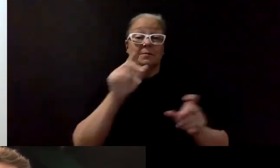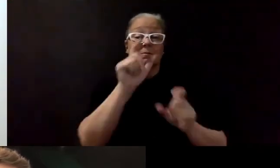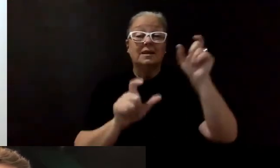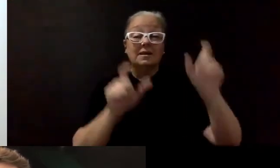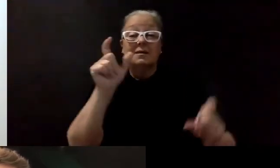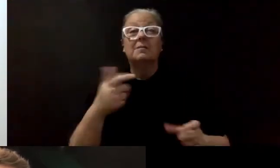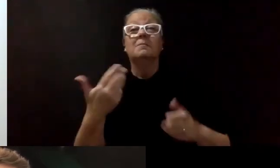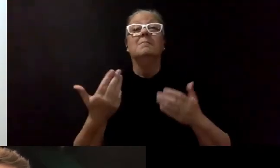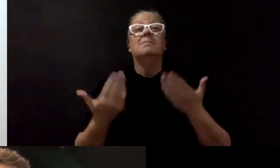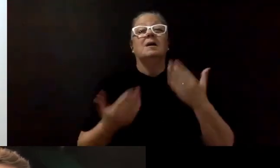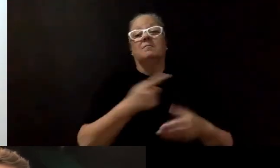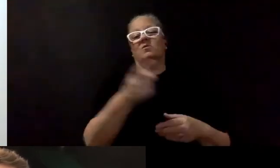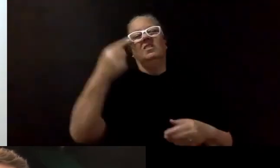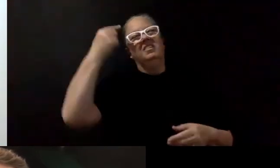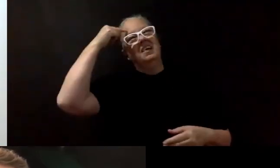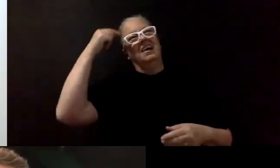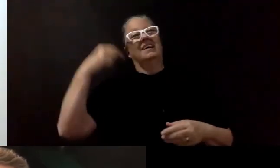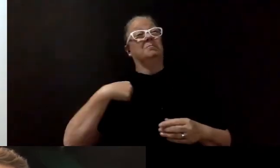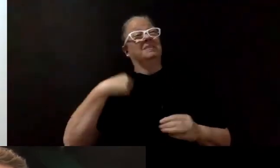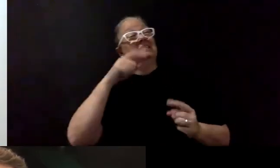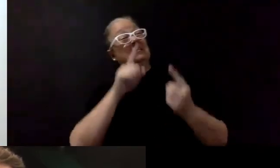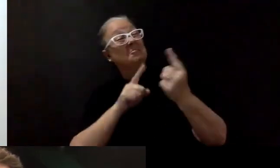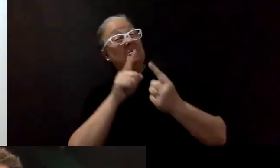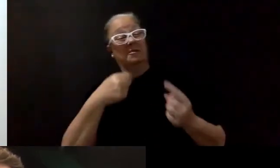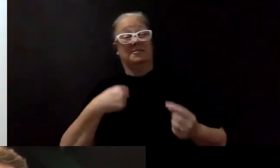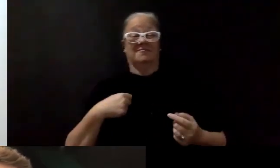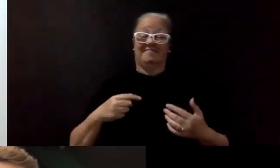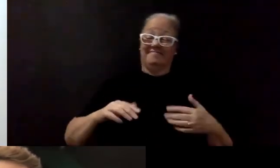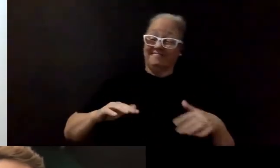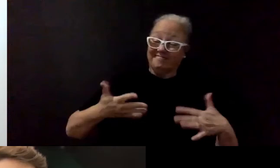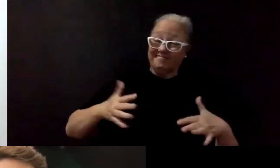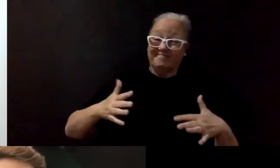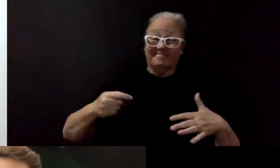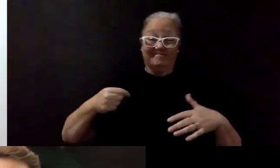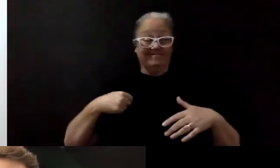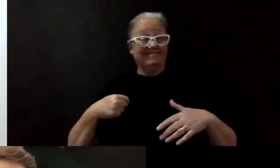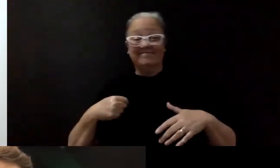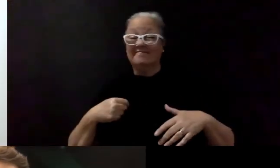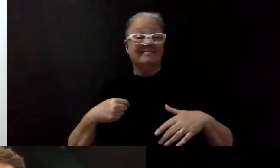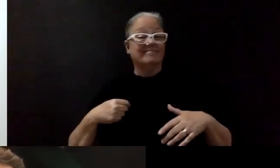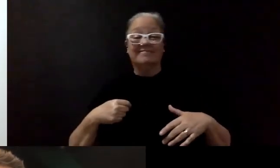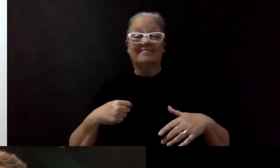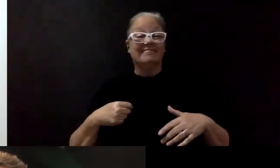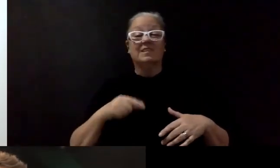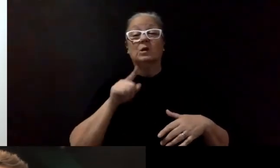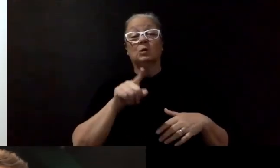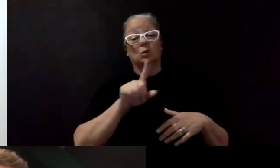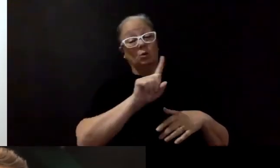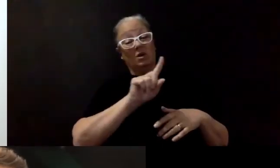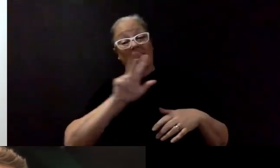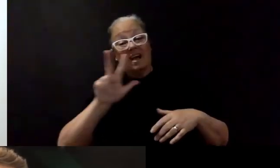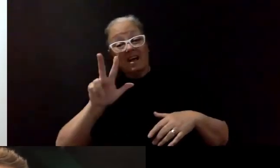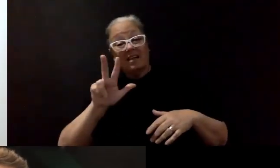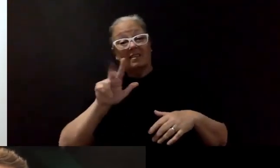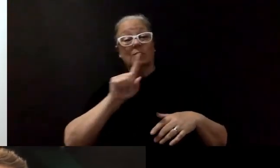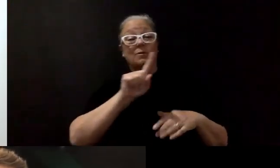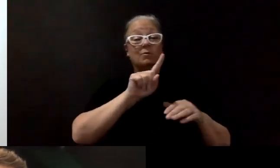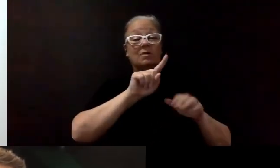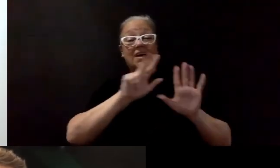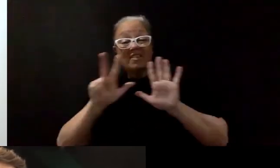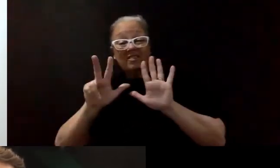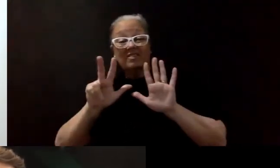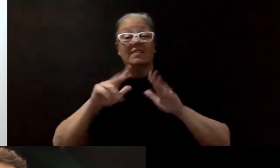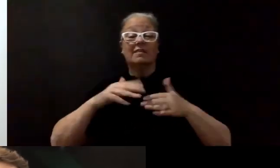you're a qualified mentor, I guarantee you, if you're over the age of even 18, you have something to give back, and you have